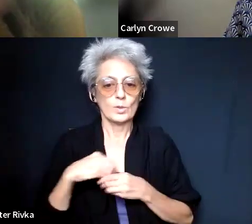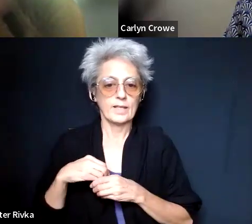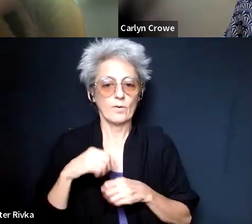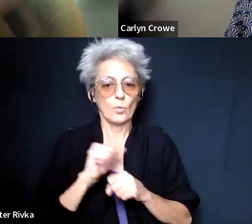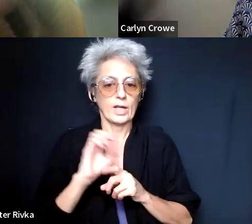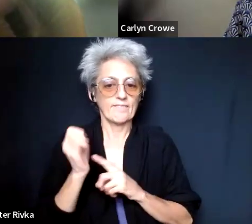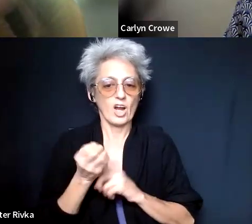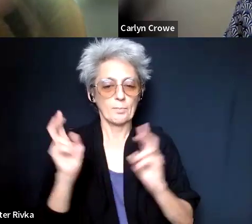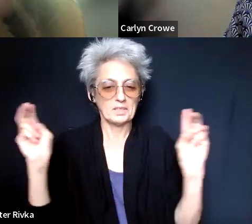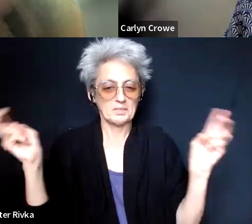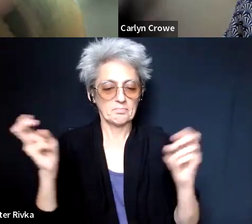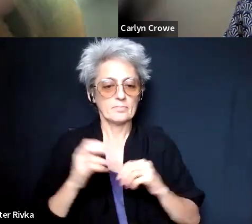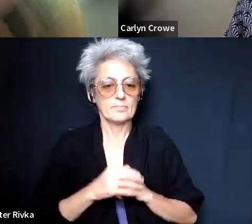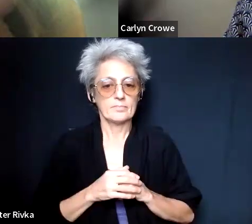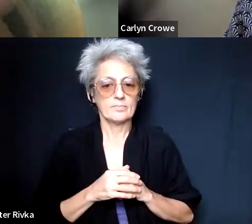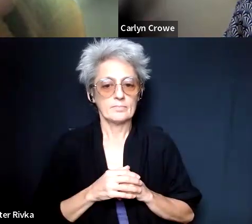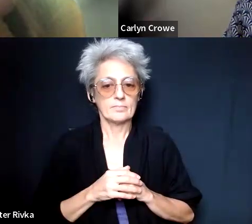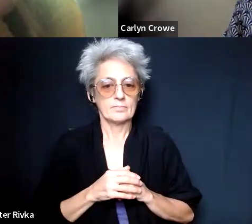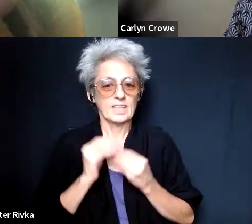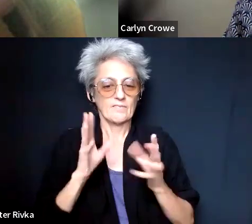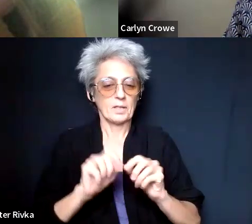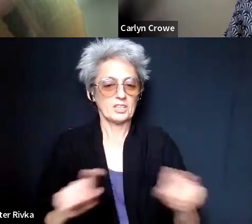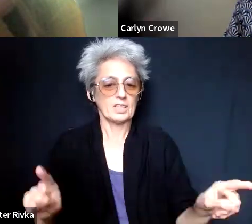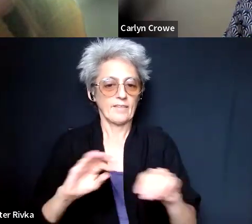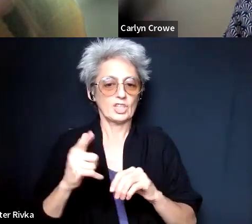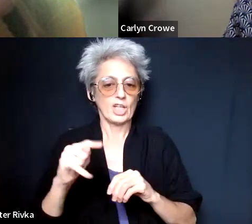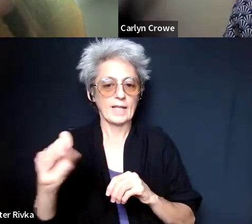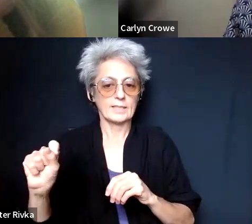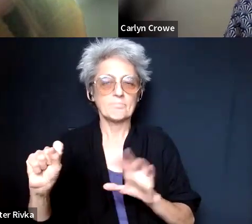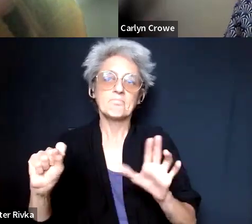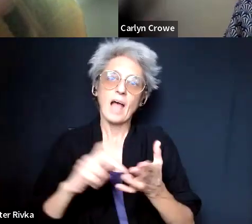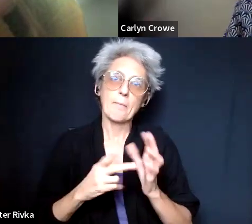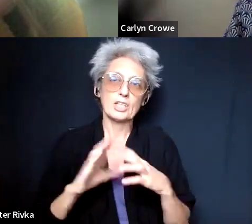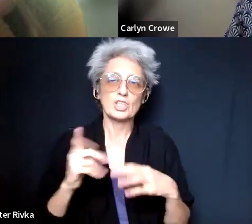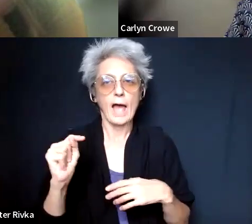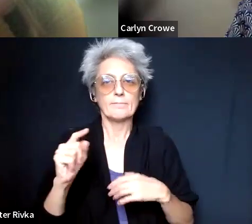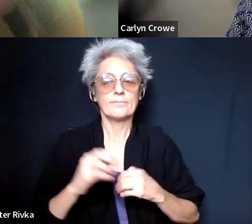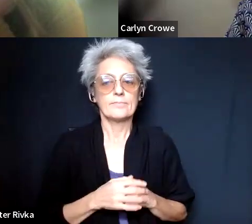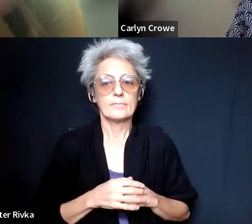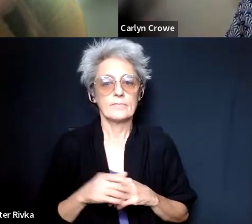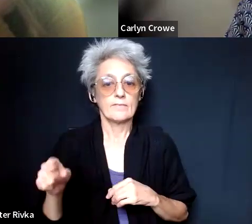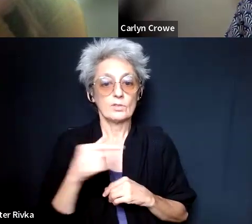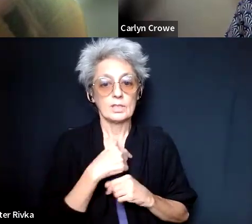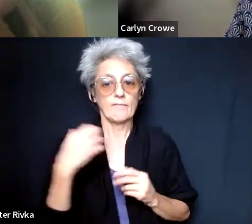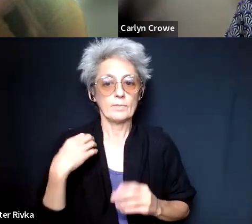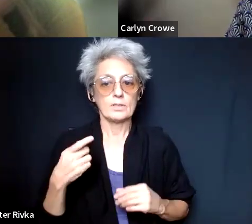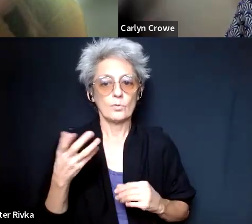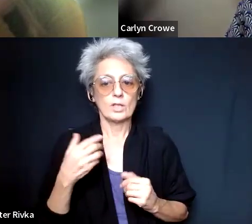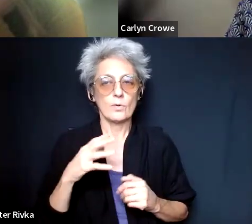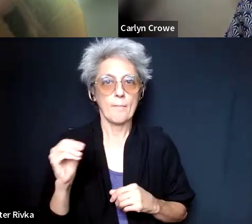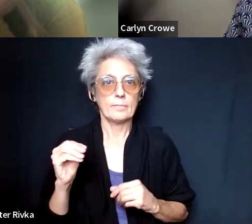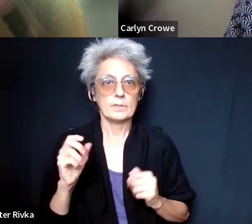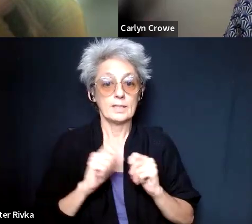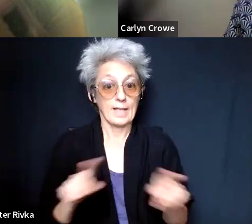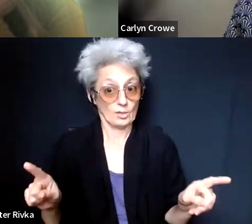put the information on that in the chat in case you have employers that you would like to send those to. That would